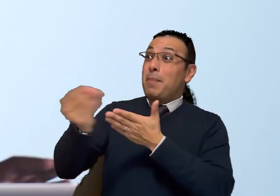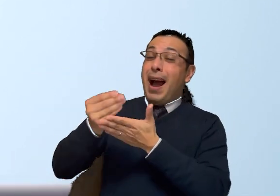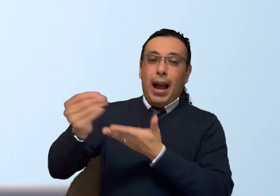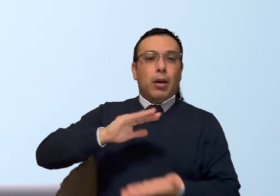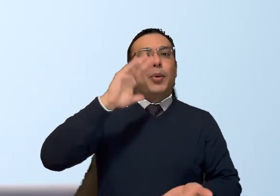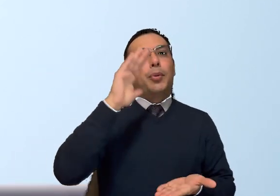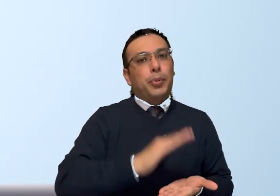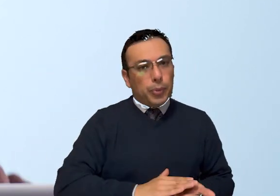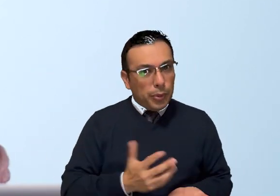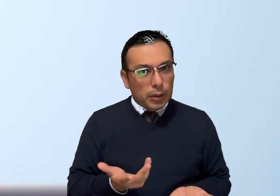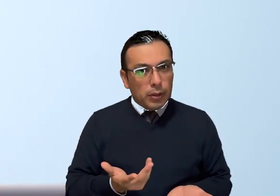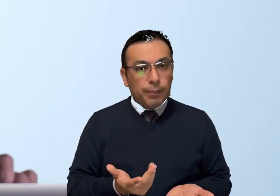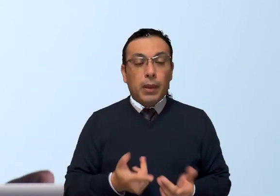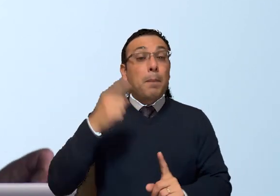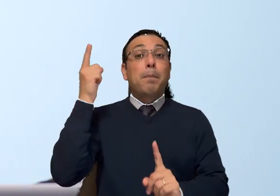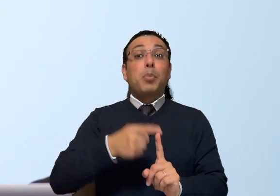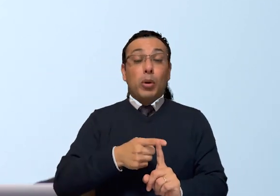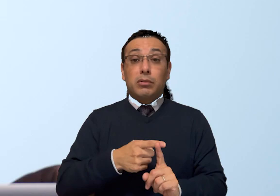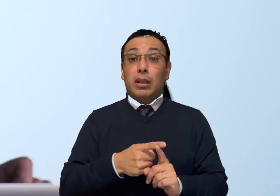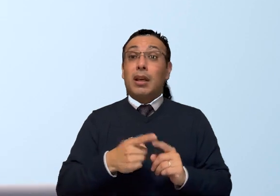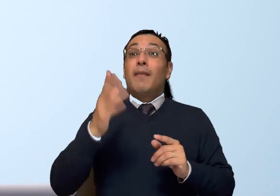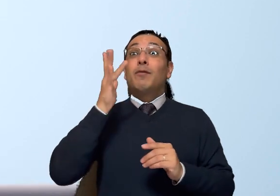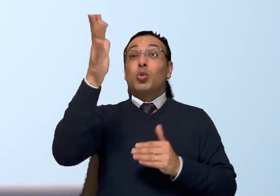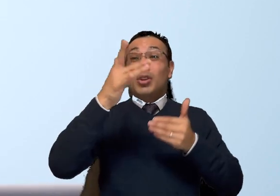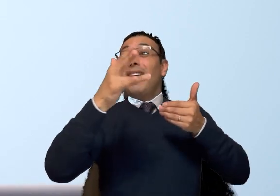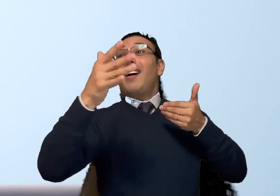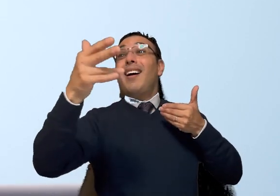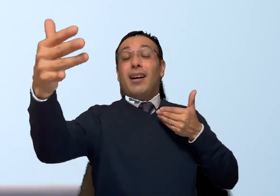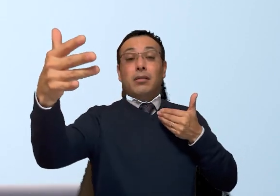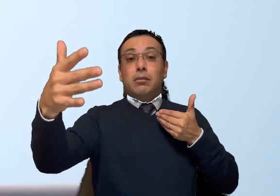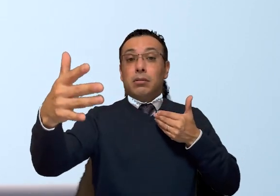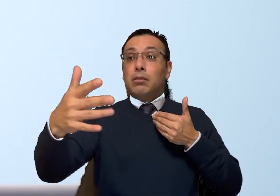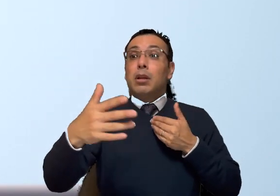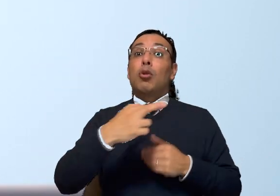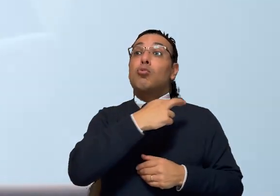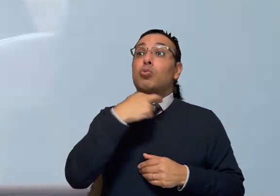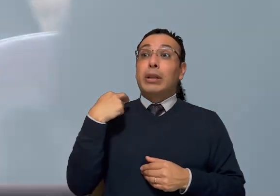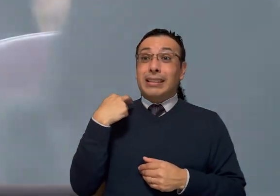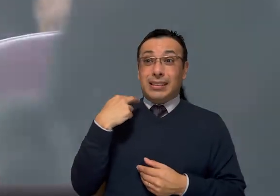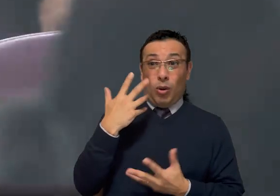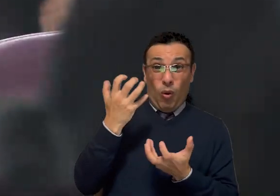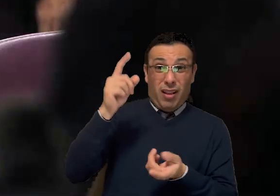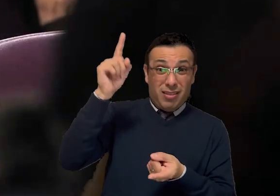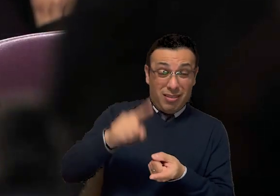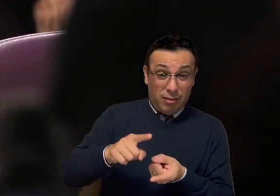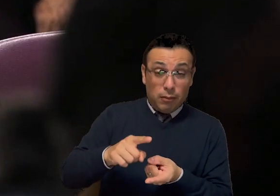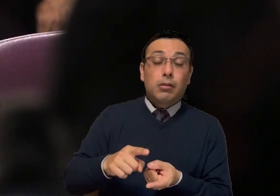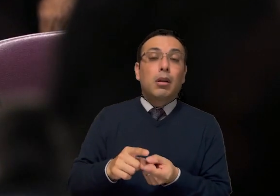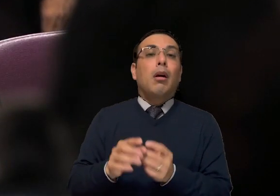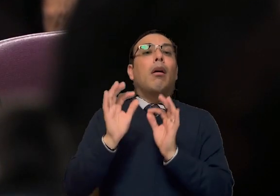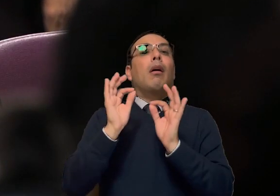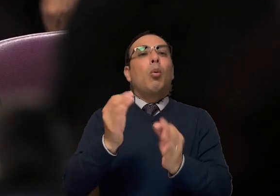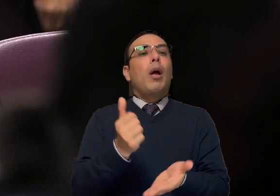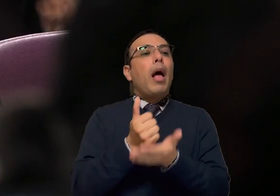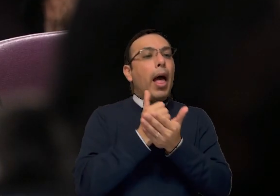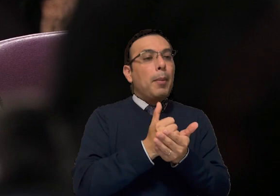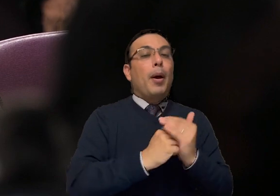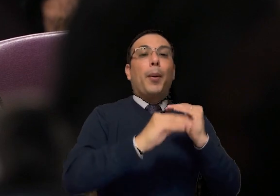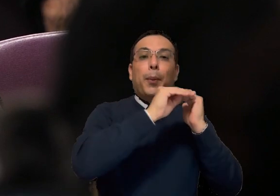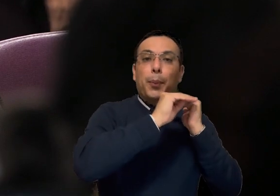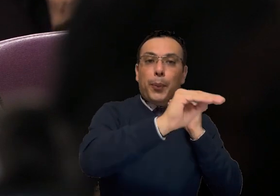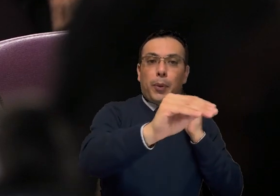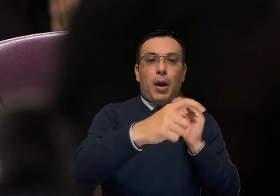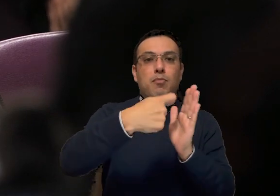fuels. The bottom line is that in the long run, reduction in these risks translates into more efficient and stable prices.